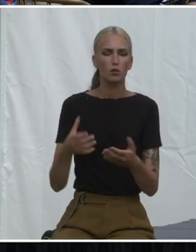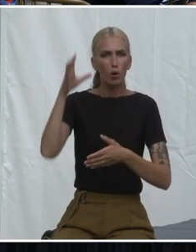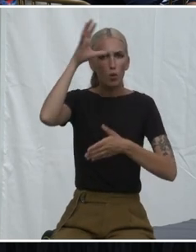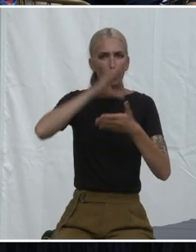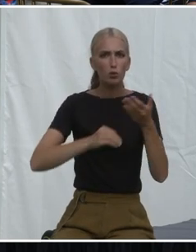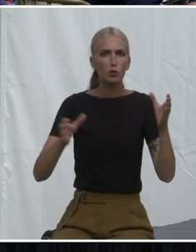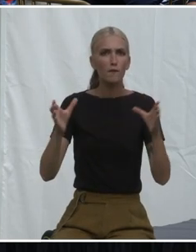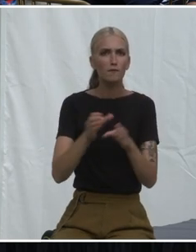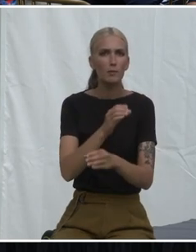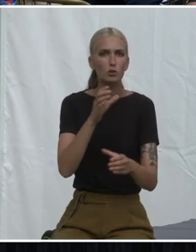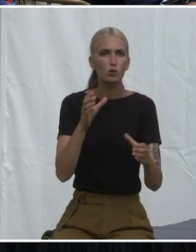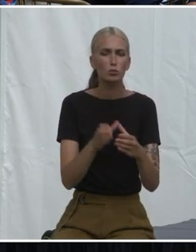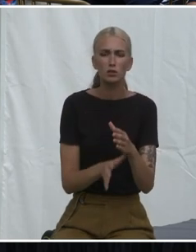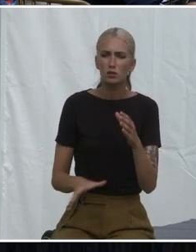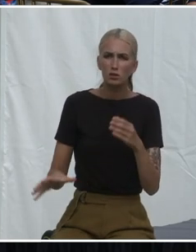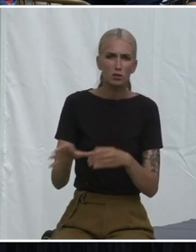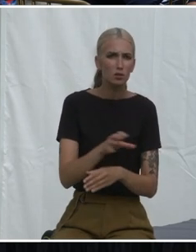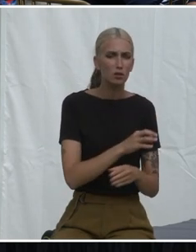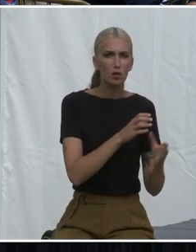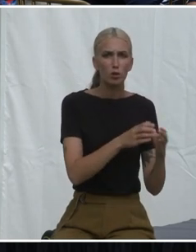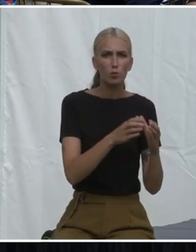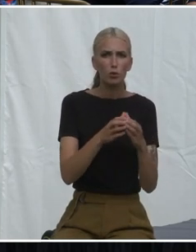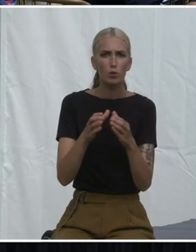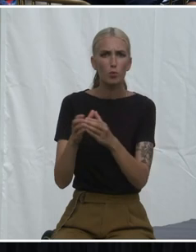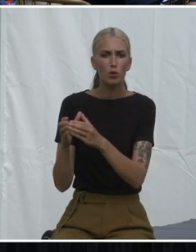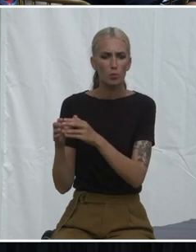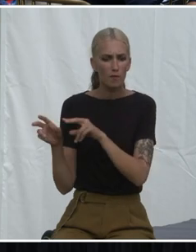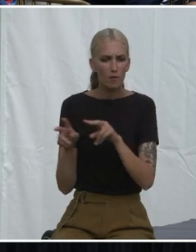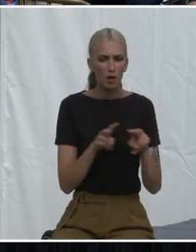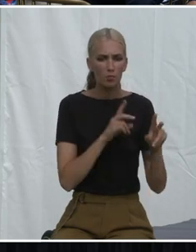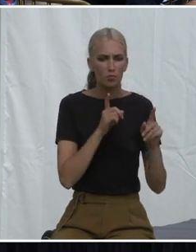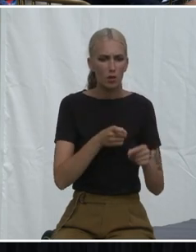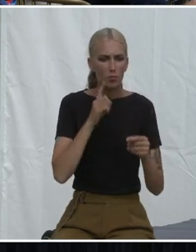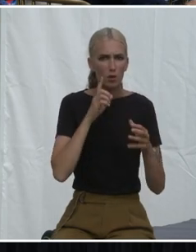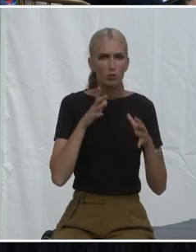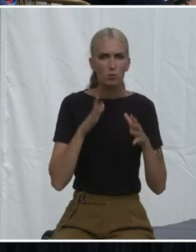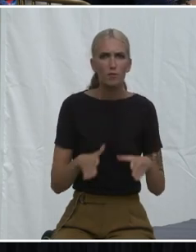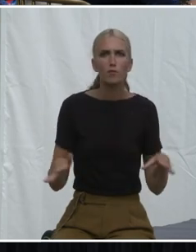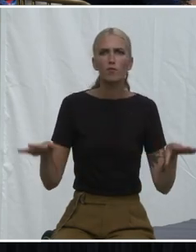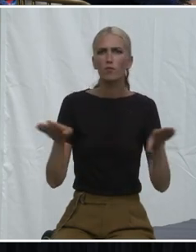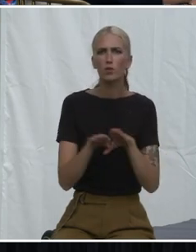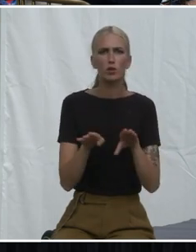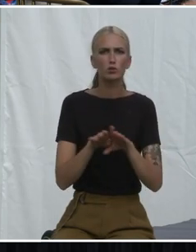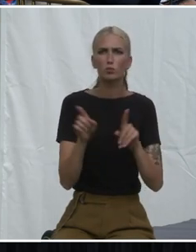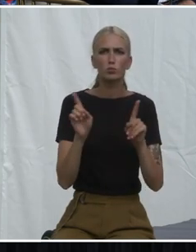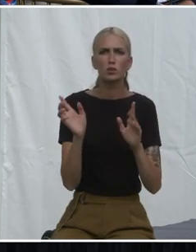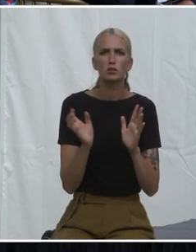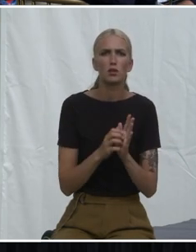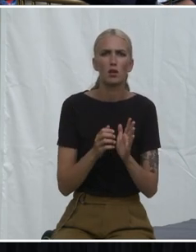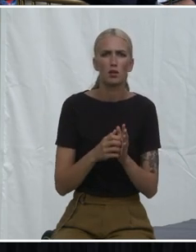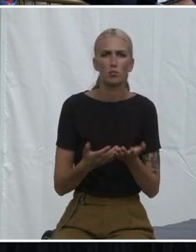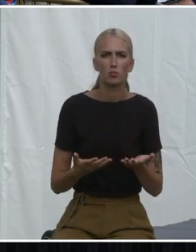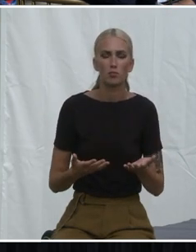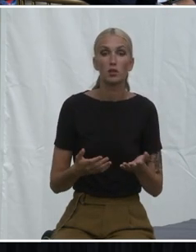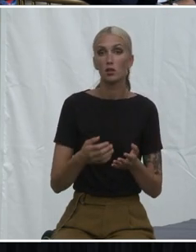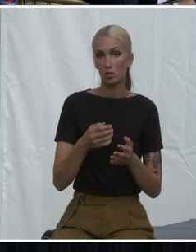groups into the consideration of what is equality. And if we do that, we will understand